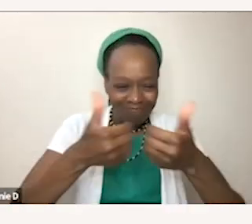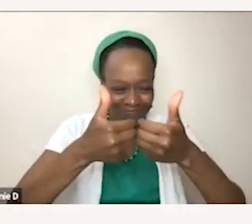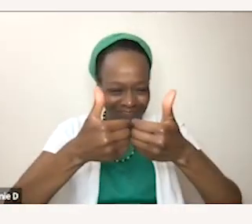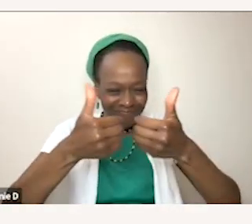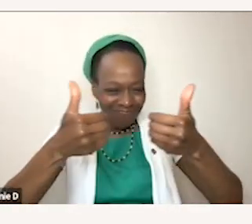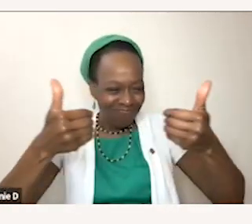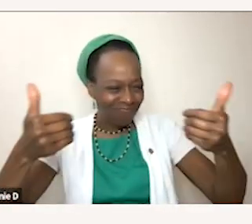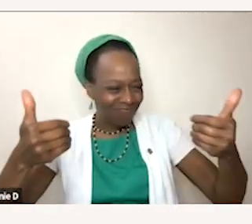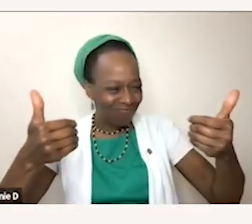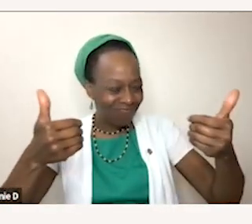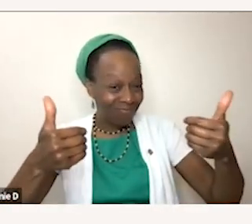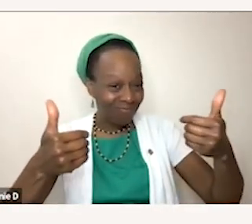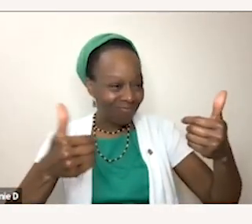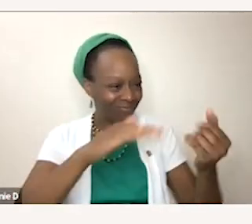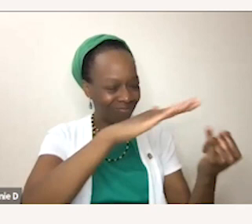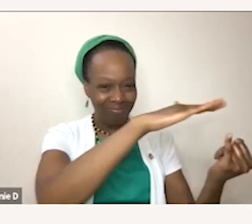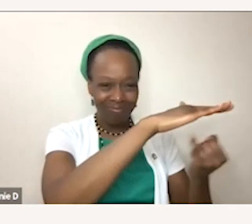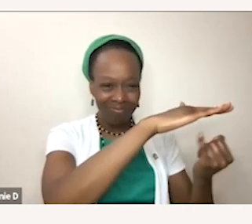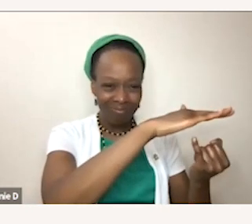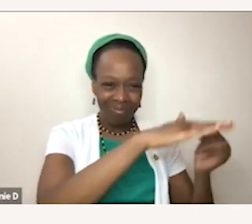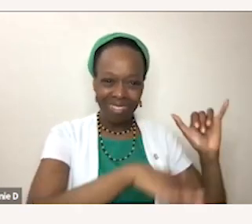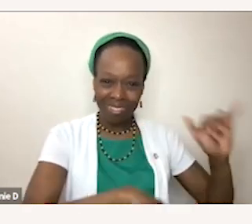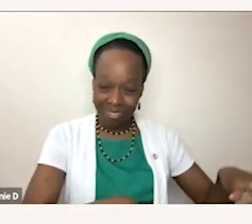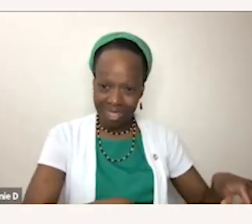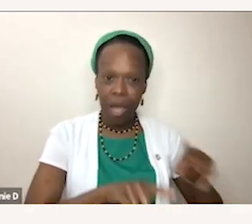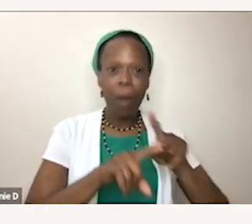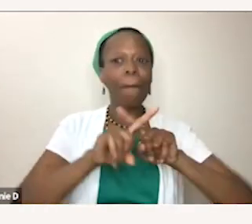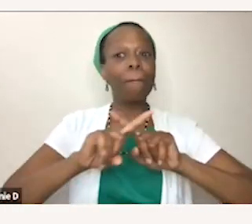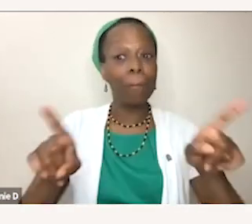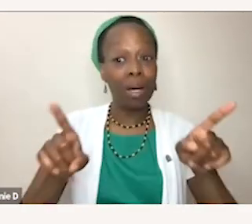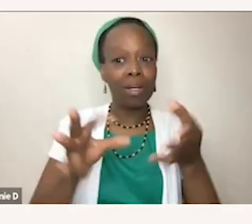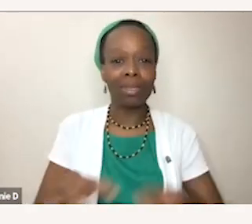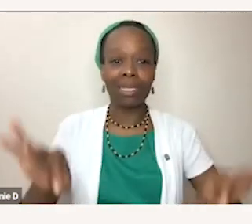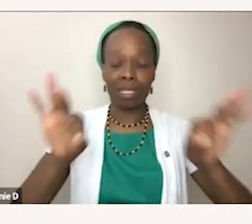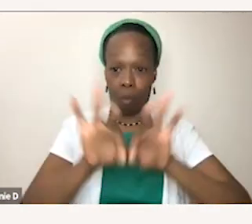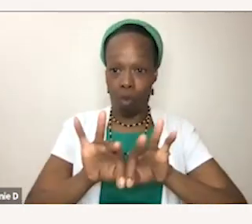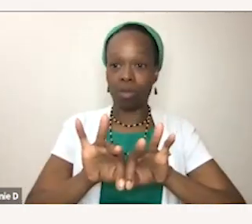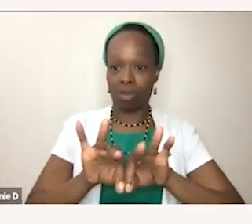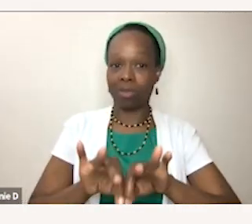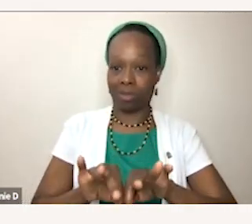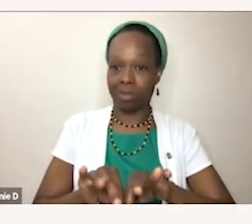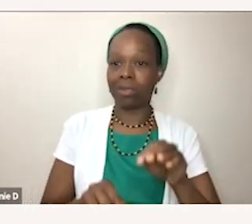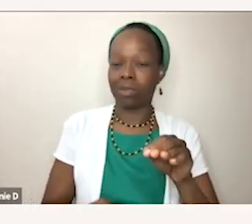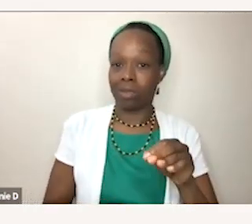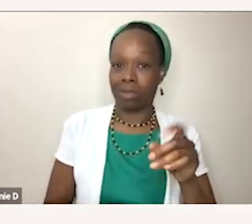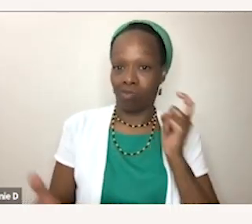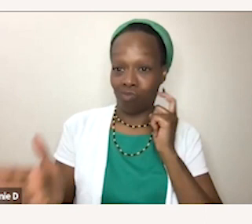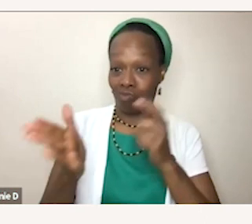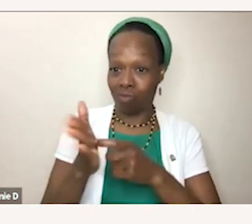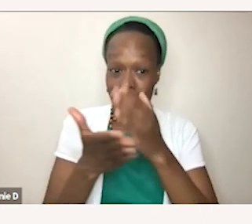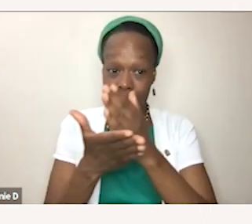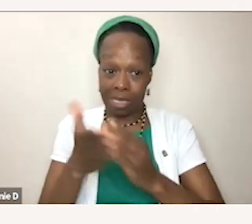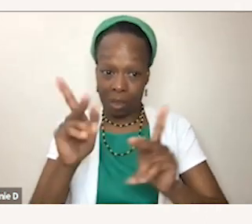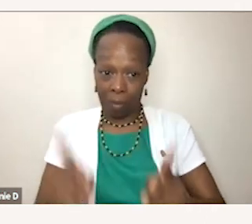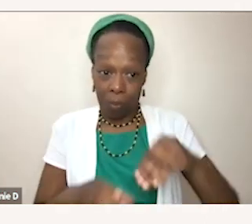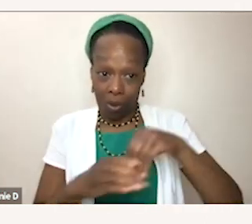but it's important to acknowledge some folks in the disability community, and I've personally met a few of them, they